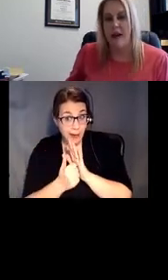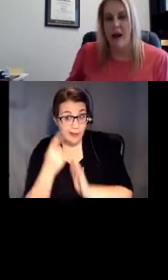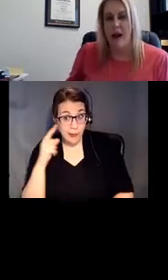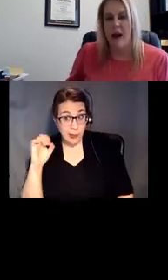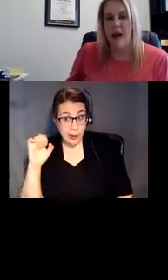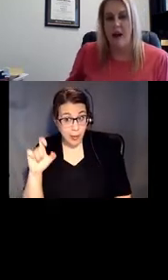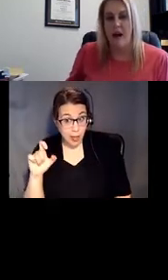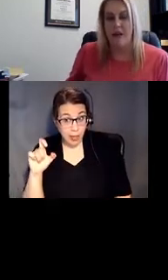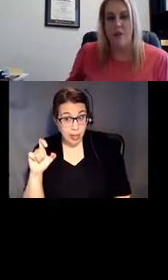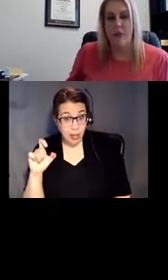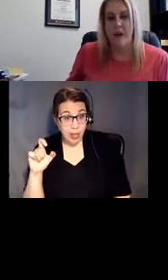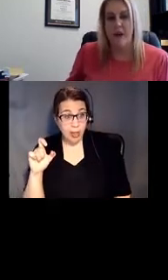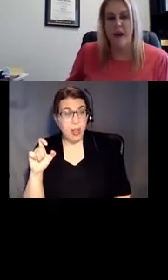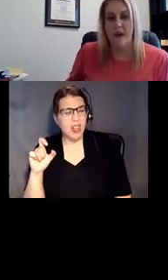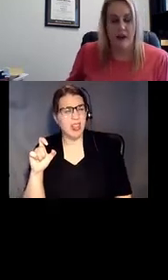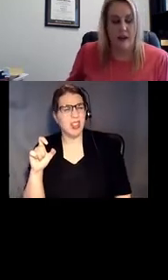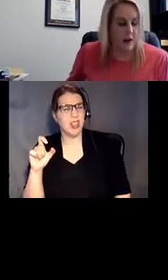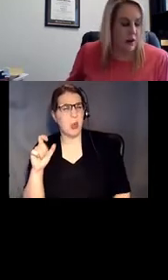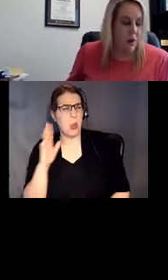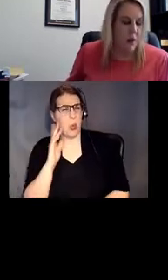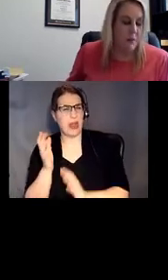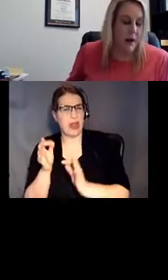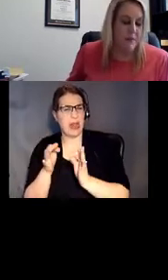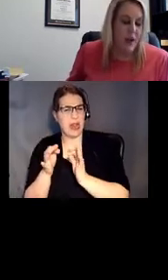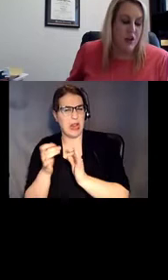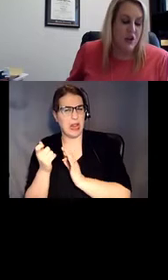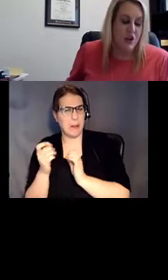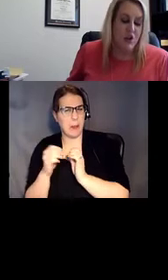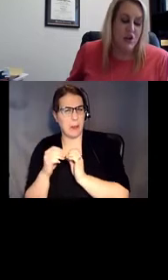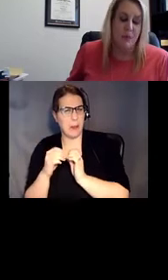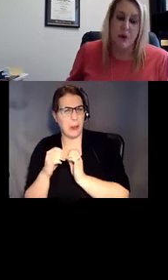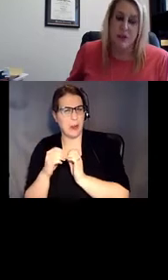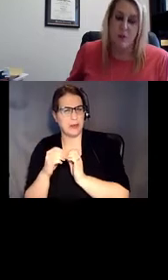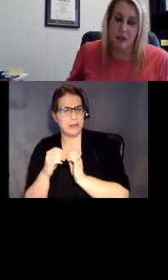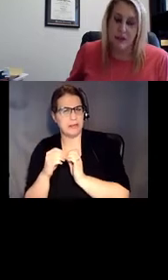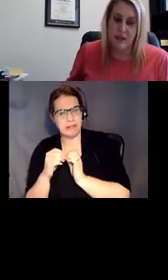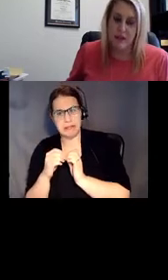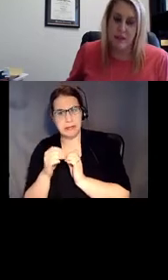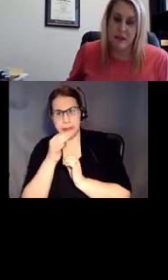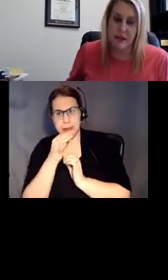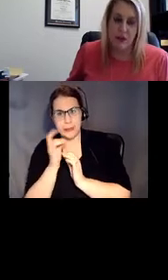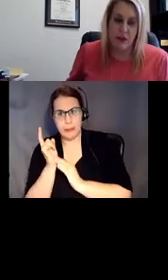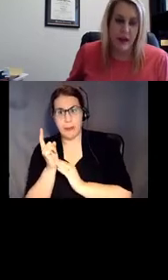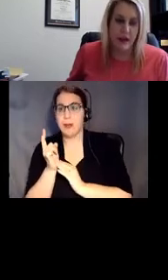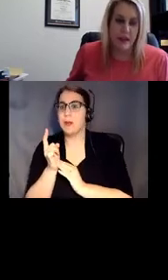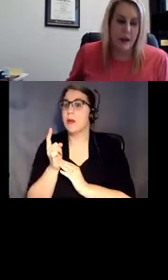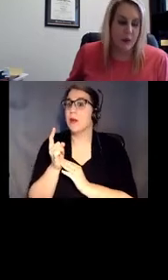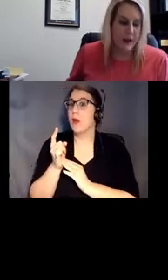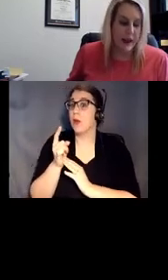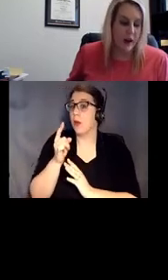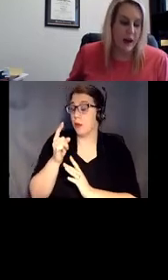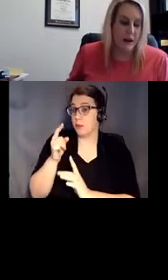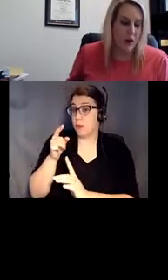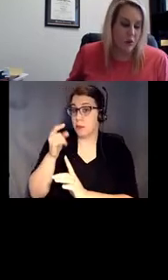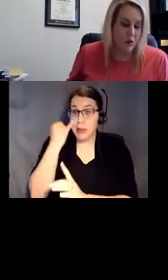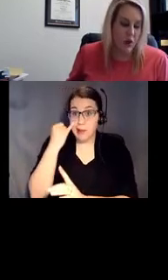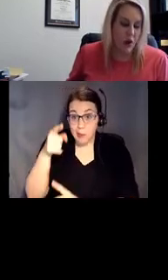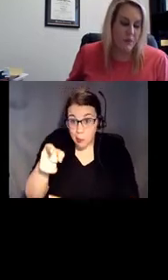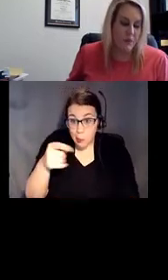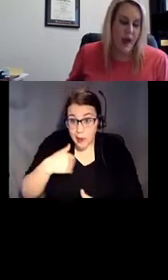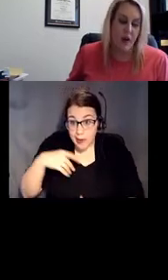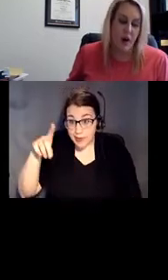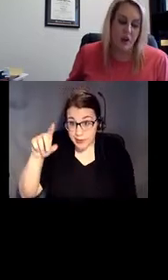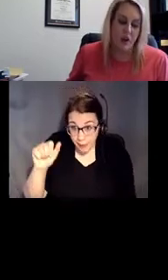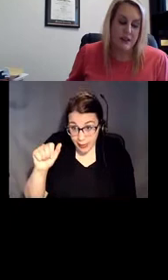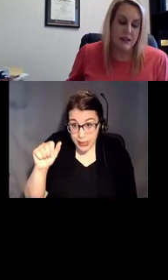that a little bit here in a moment, but the person with the disability can create the ABLE account, and